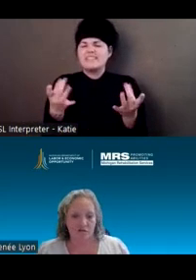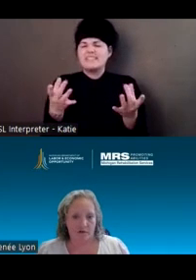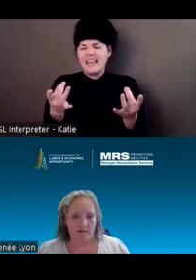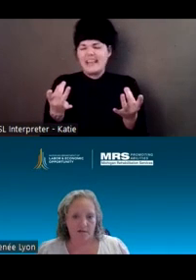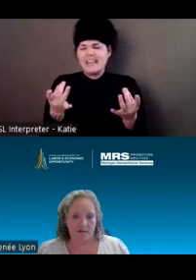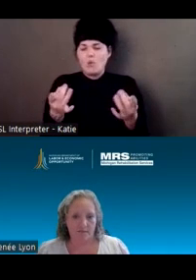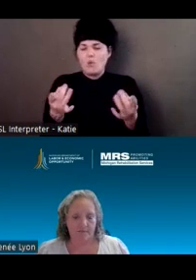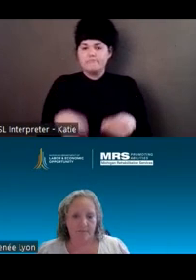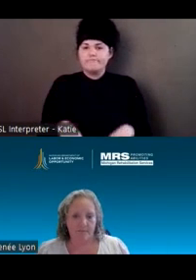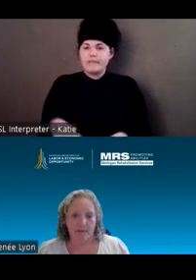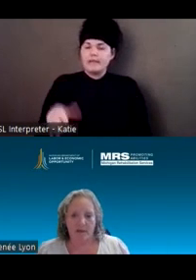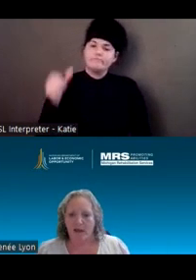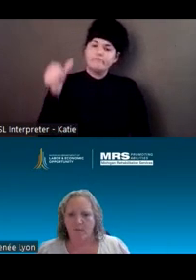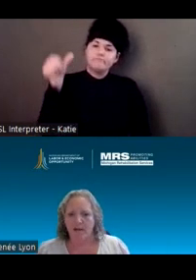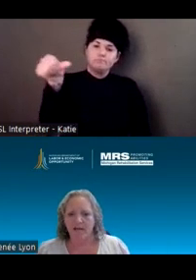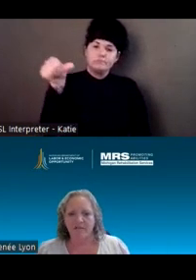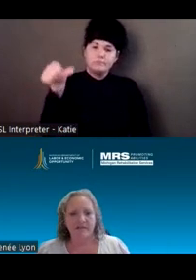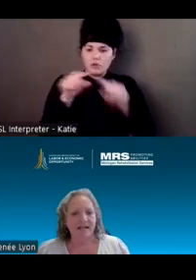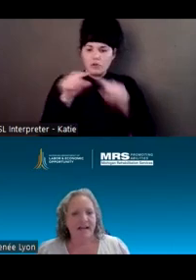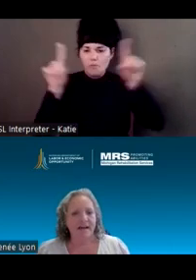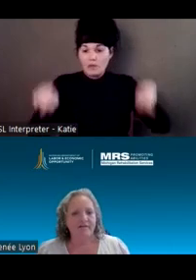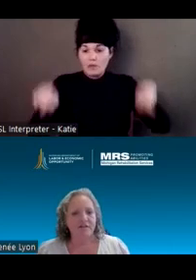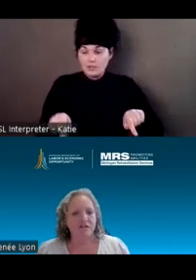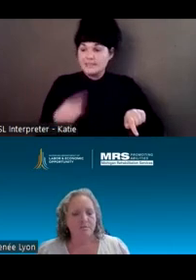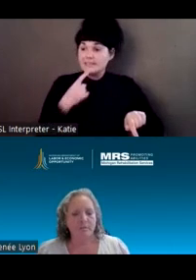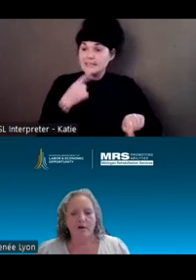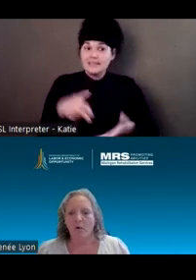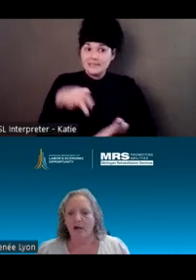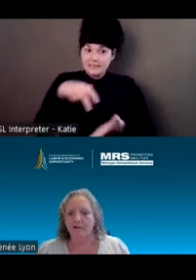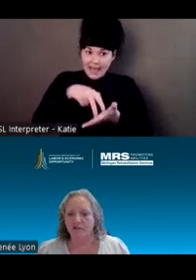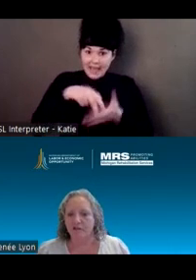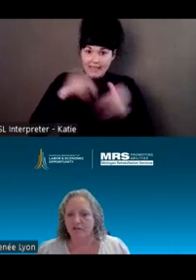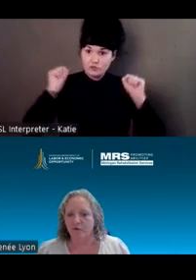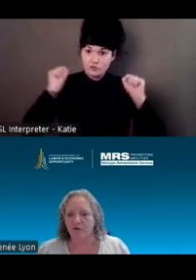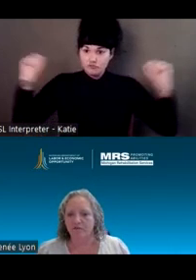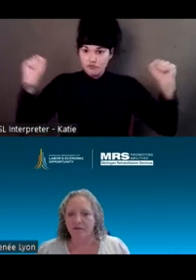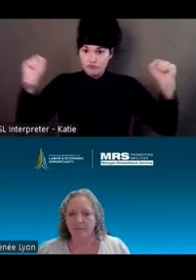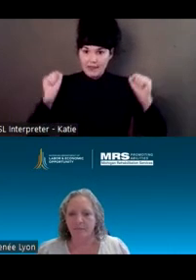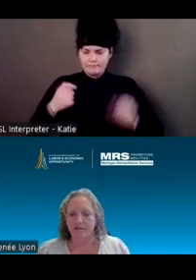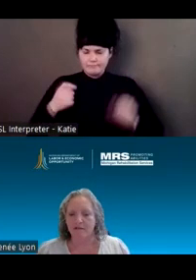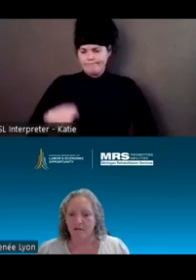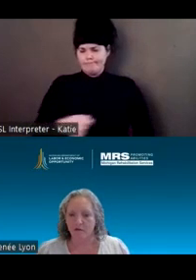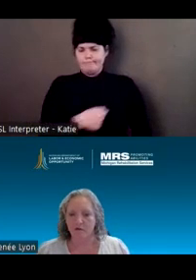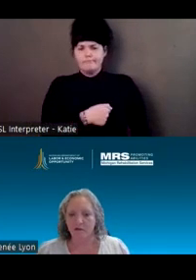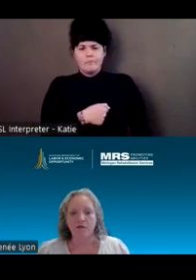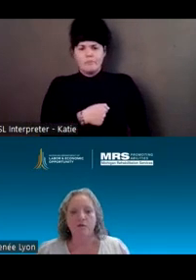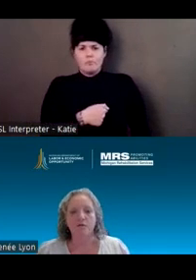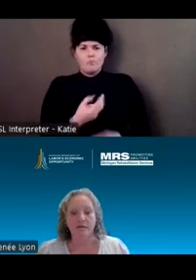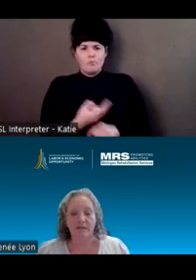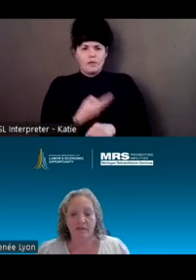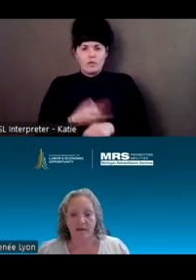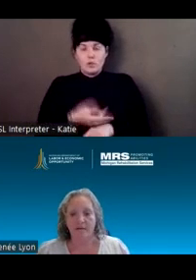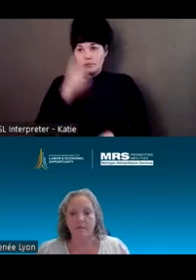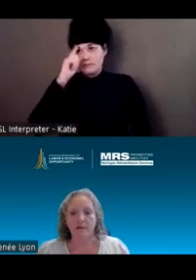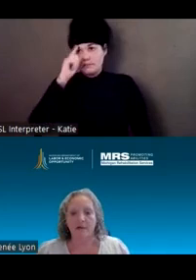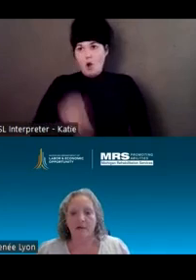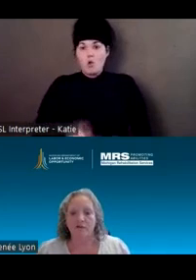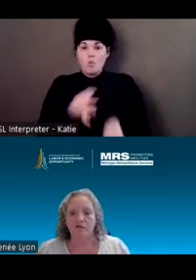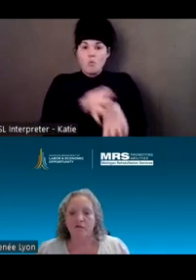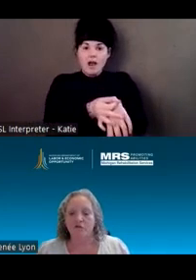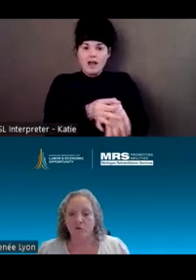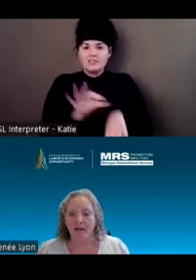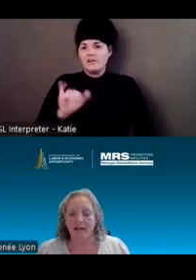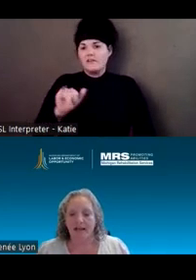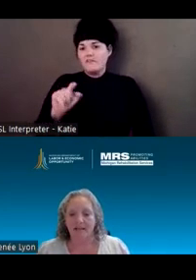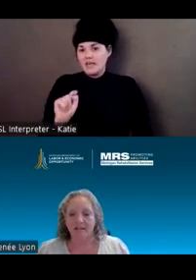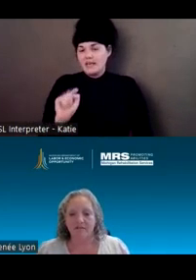and stretch. How many of us have smartwatches or Fitbits? You can use them